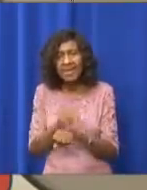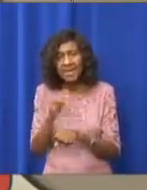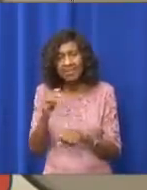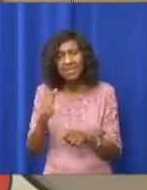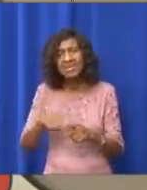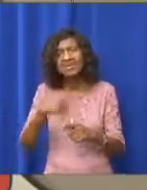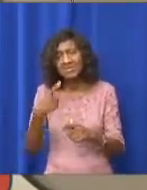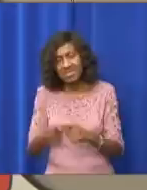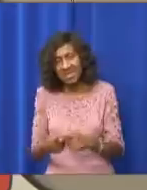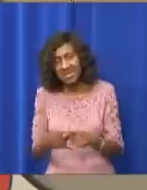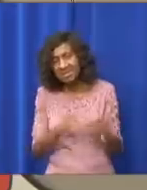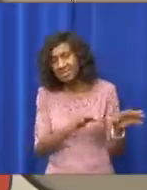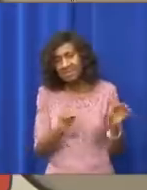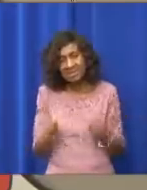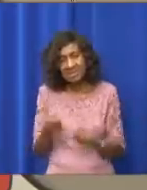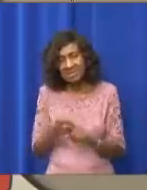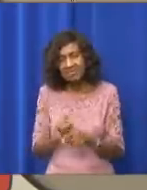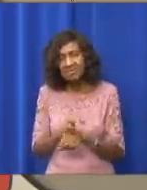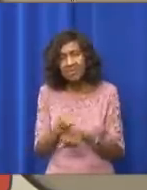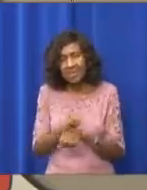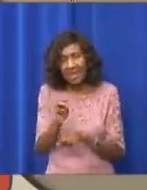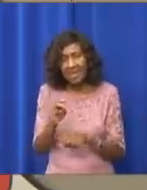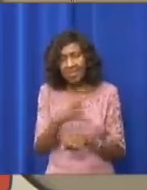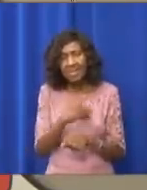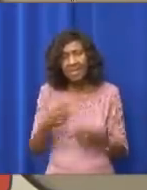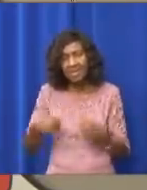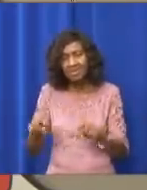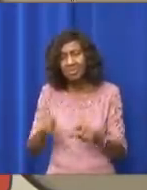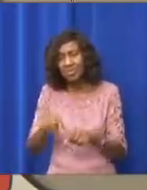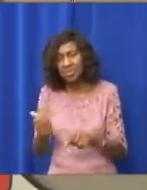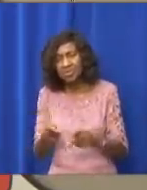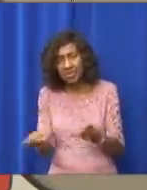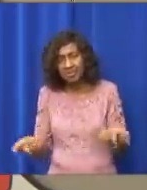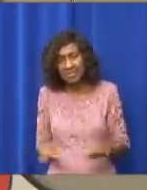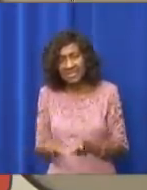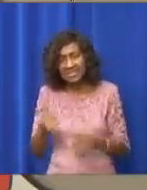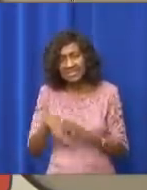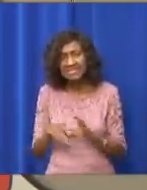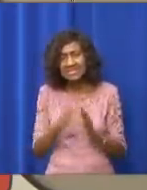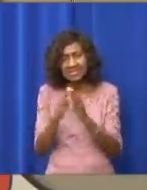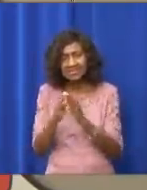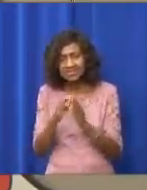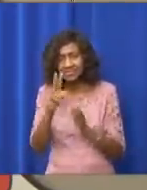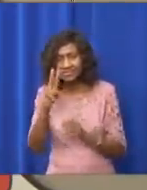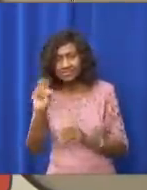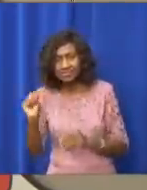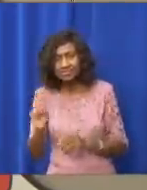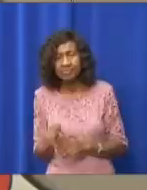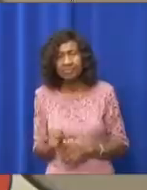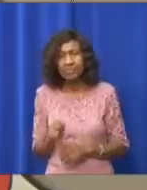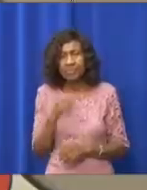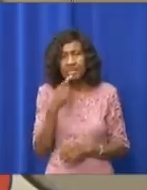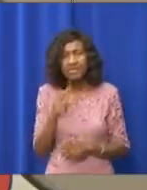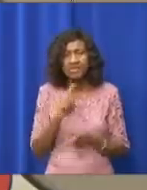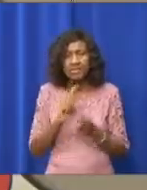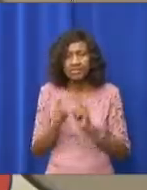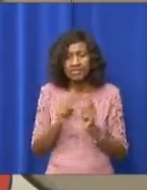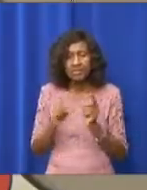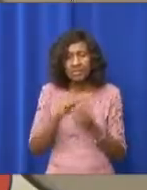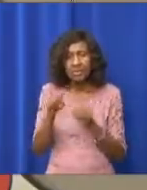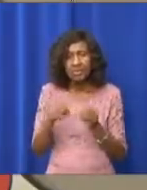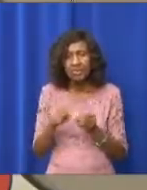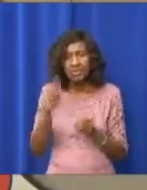from Miami. And then finally today, my shout out is to the Civil Service redeployment